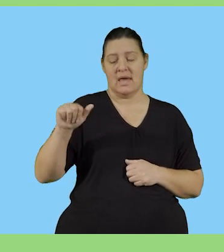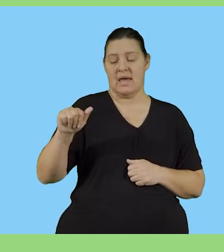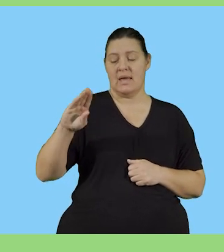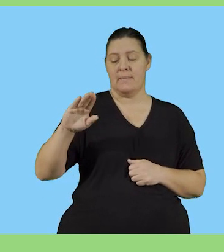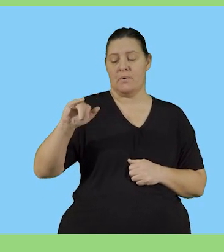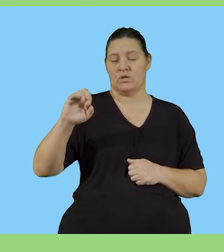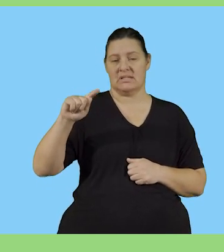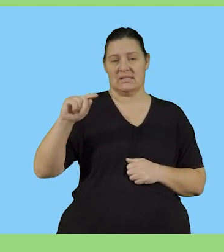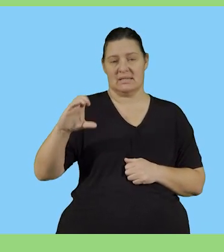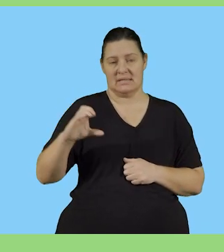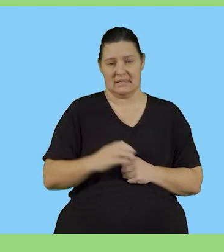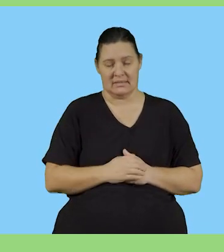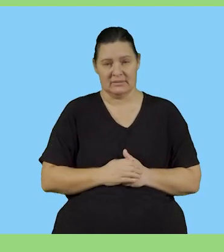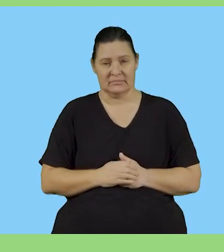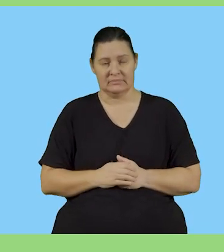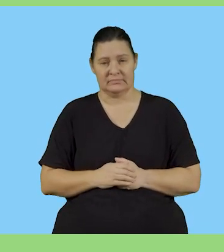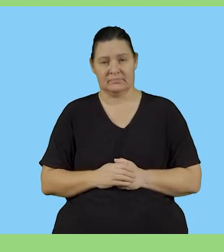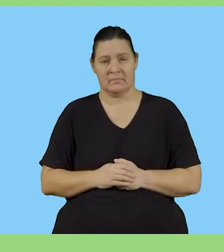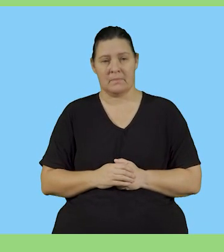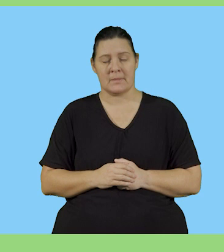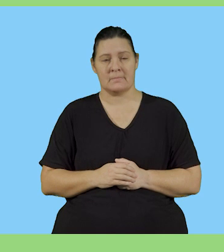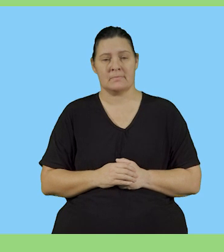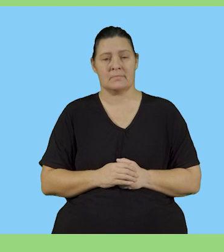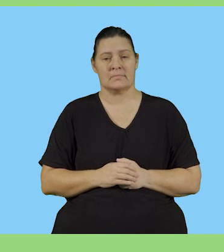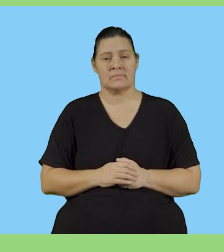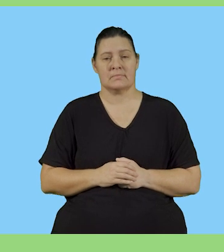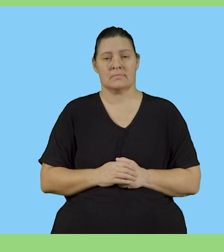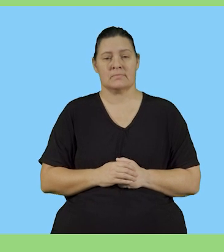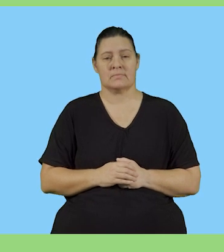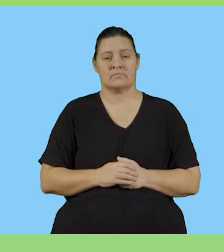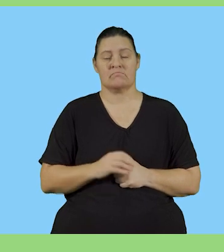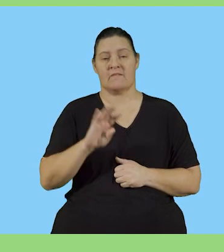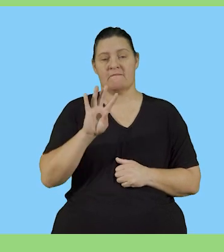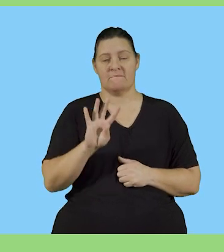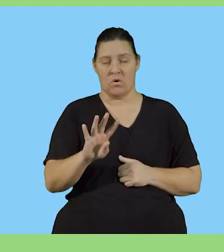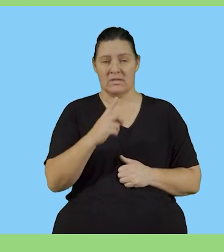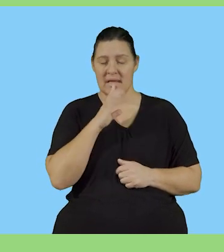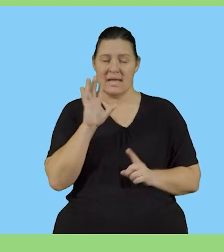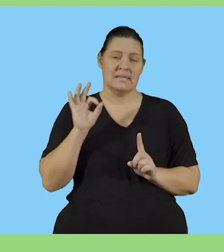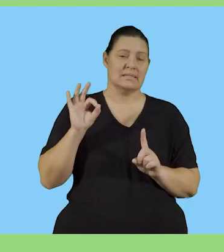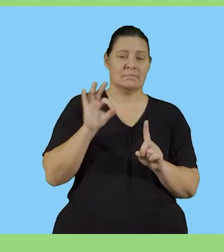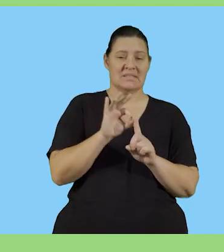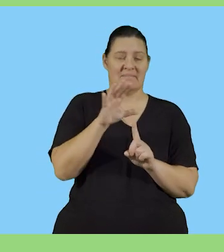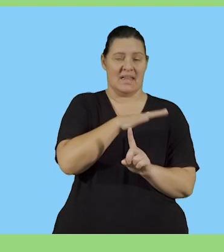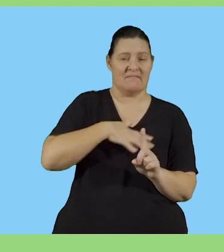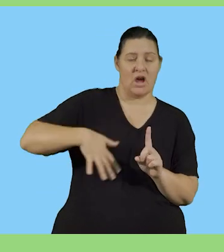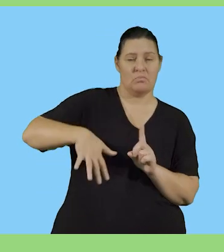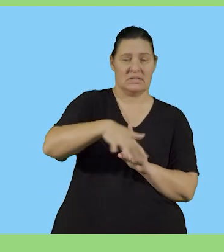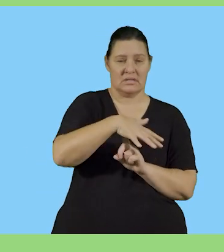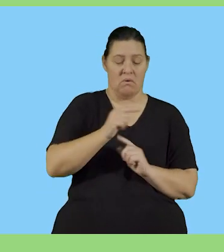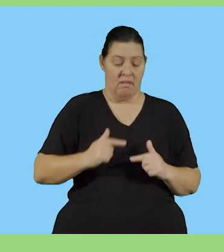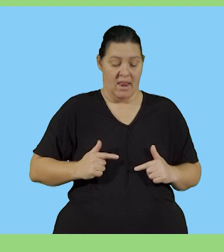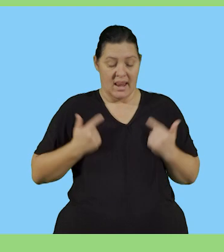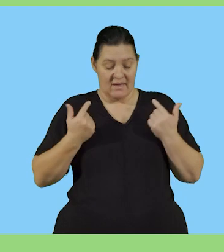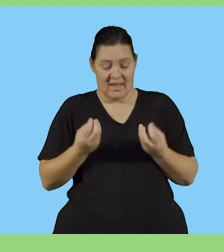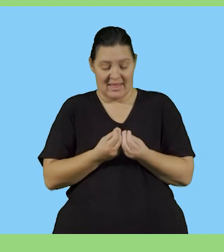G, which is abiotic factors. Then number 4 says a specific environment where